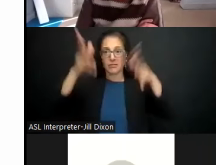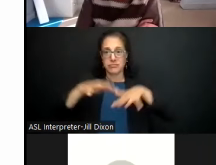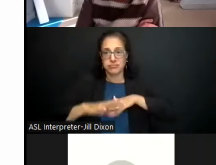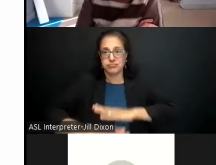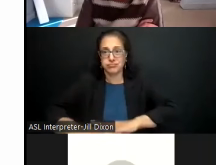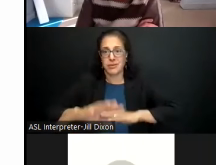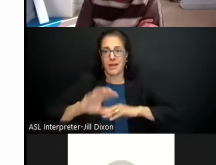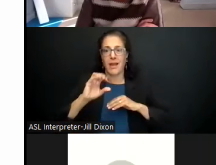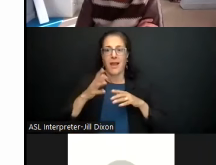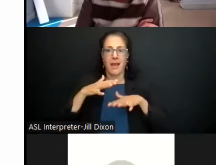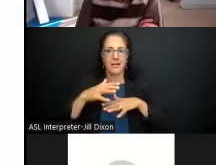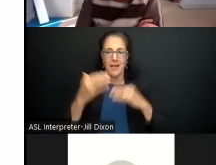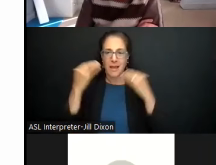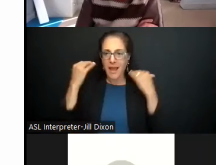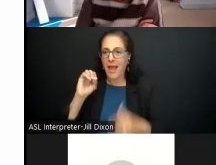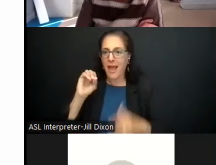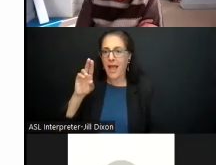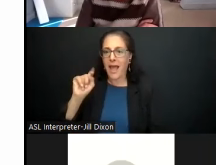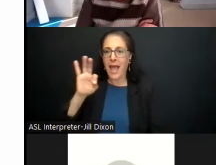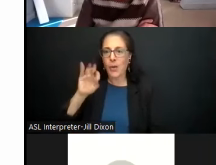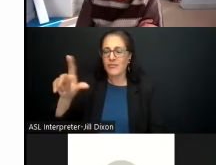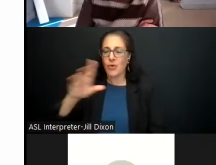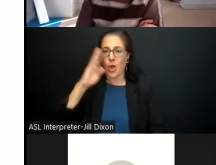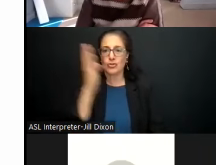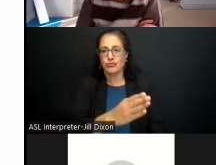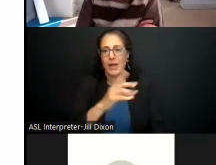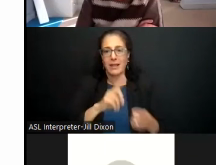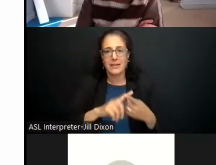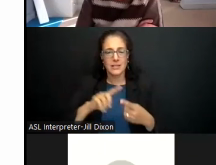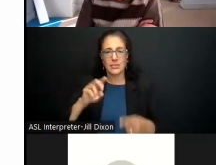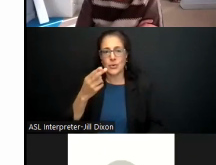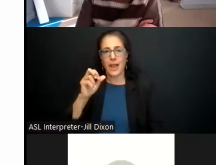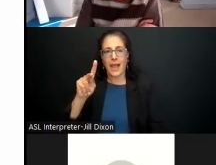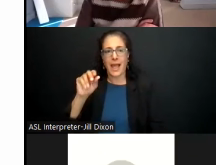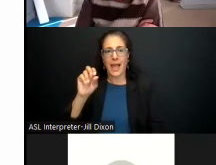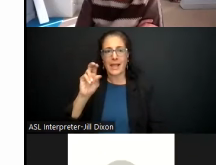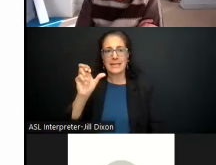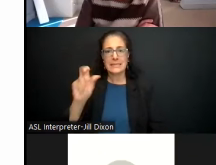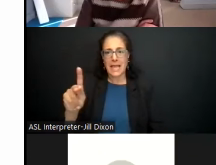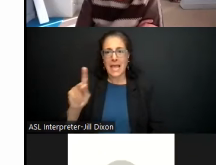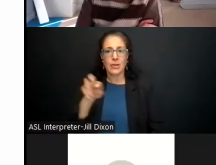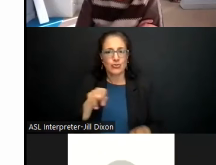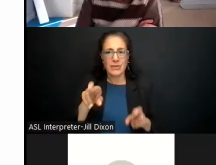outfall that goes right to the Hackensack River. I mean, it's pretty serious.